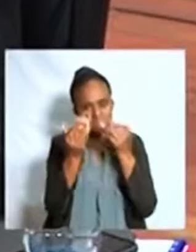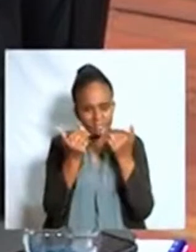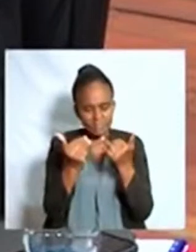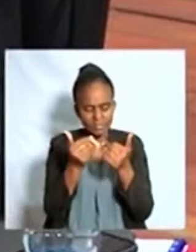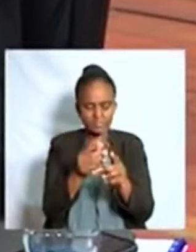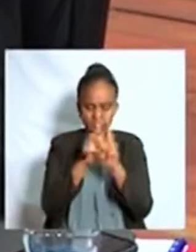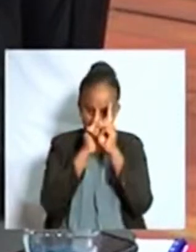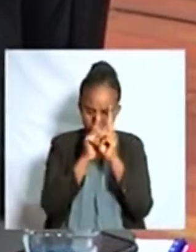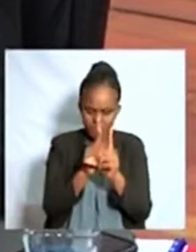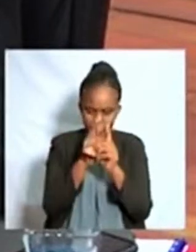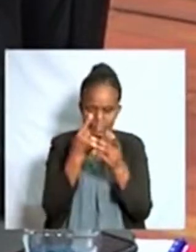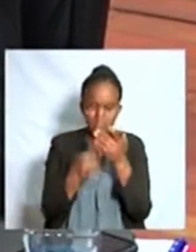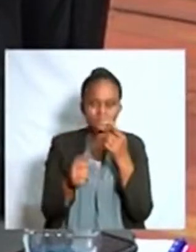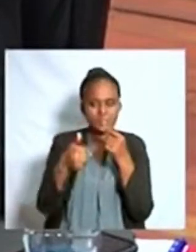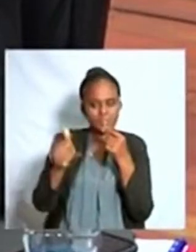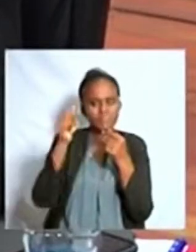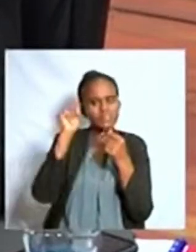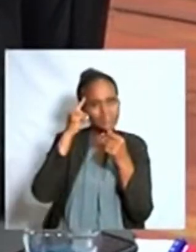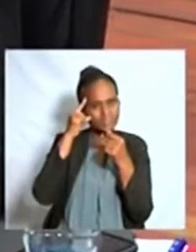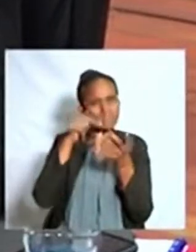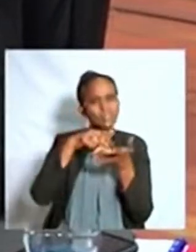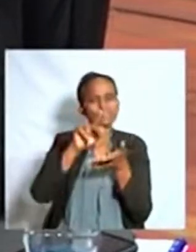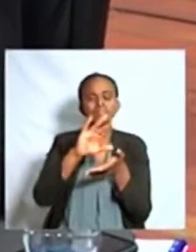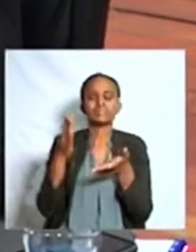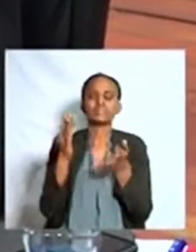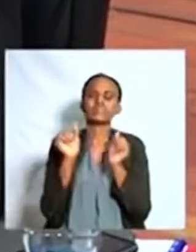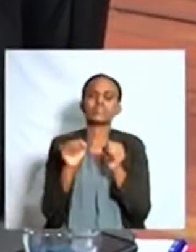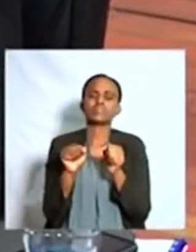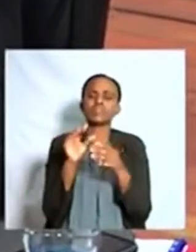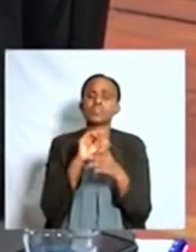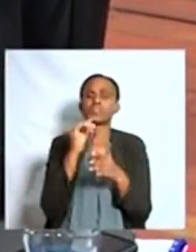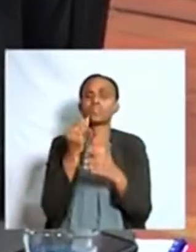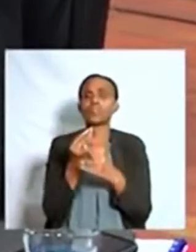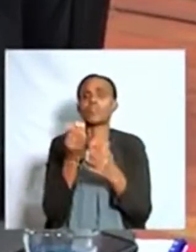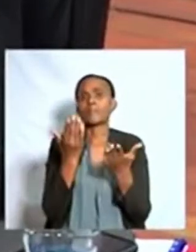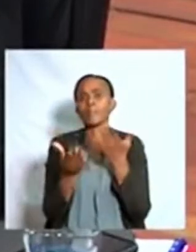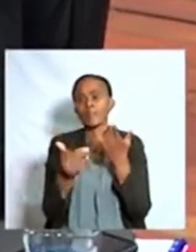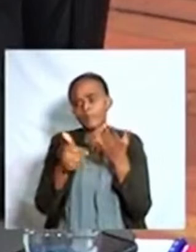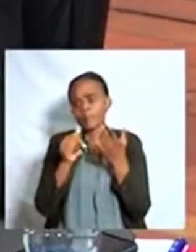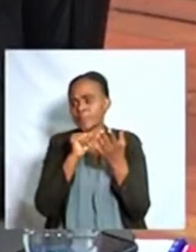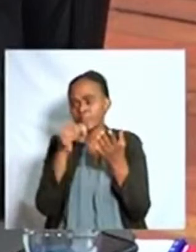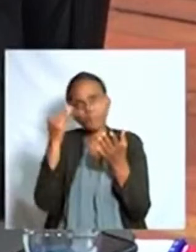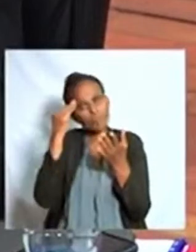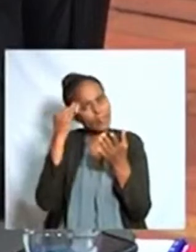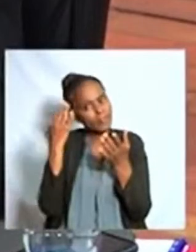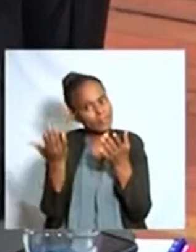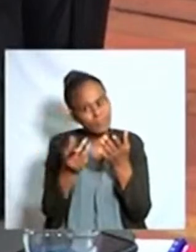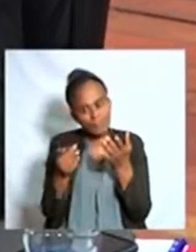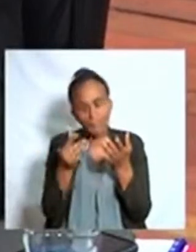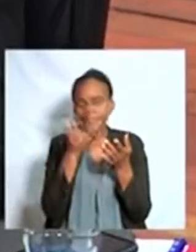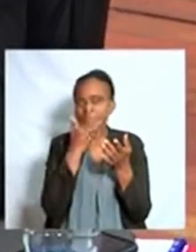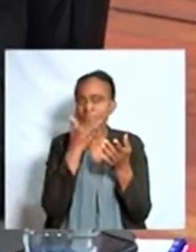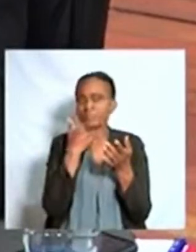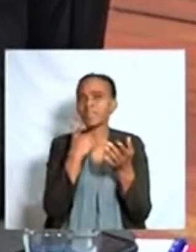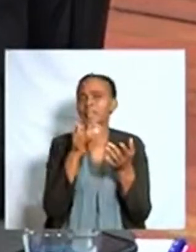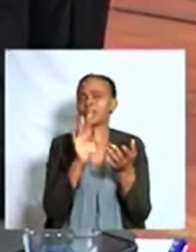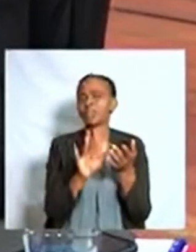decided to think you can pay back. Or maybe you did not know that it was wrong.